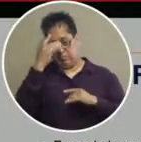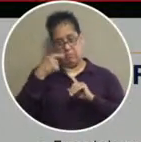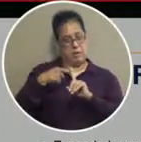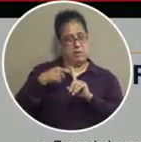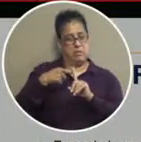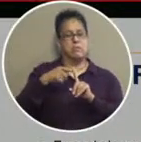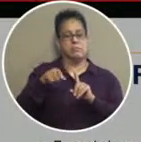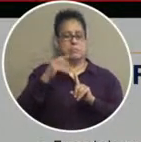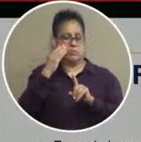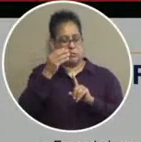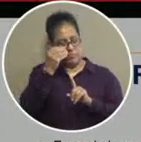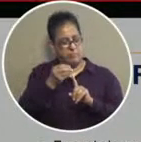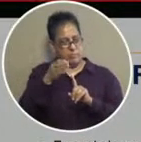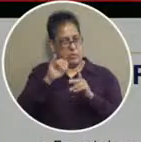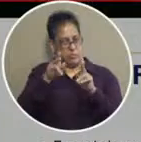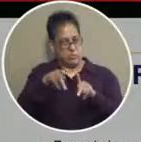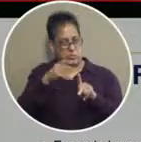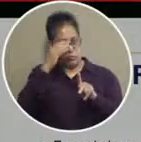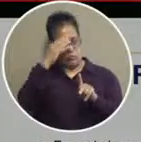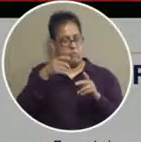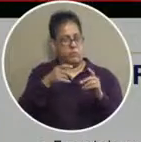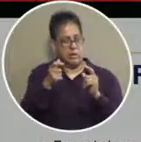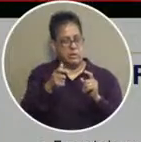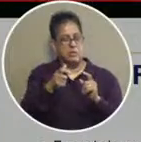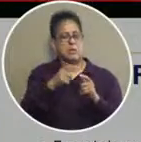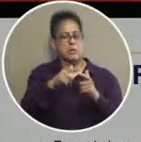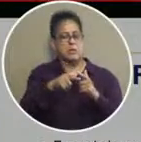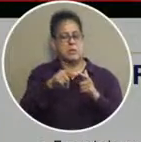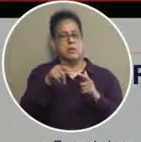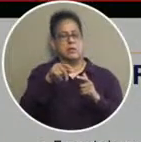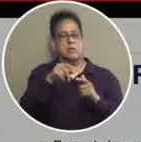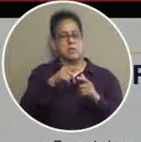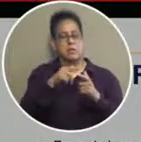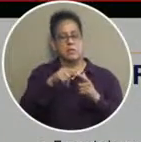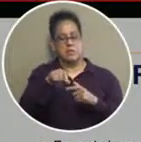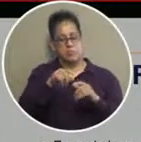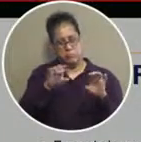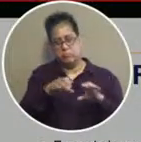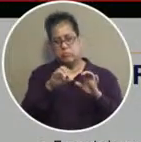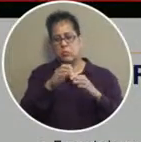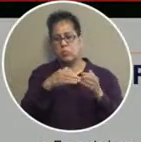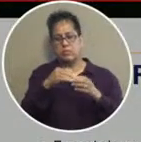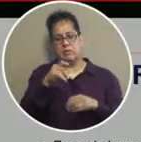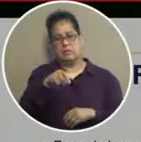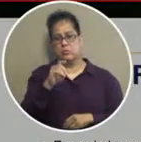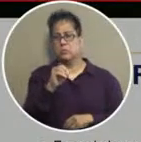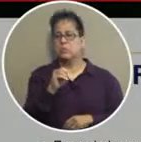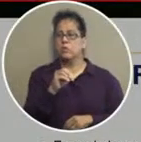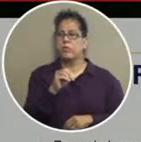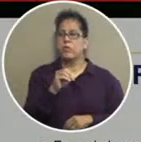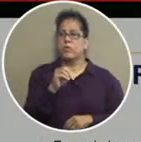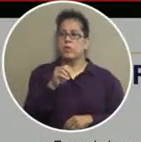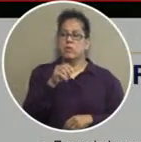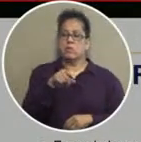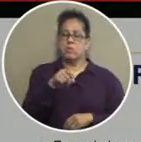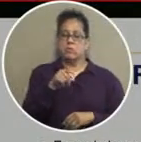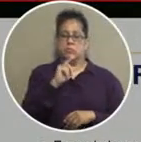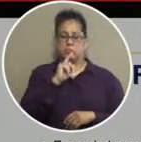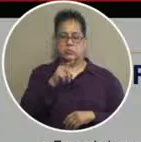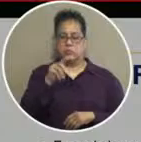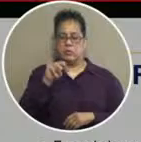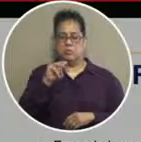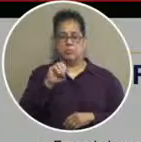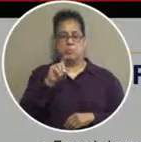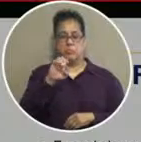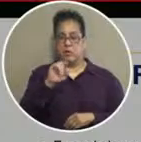are aware of it quickly and that people can be responsive as quickly as they need to be. This is an incredible model